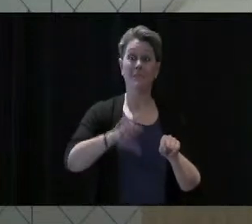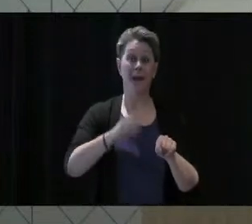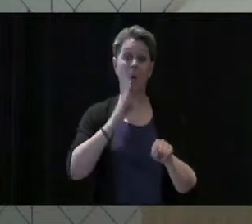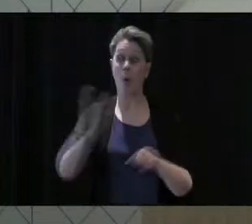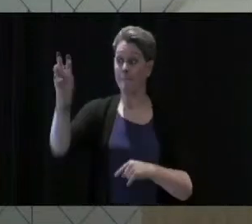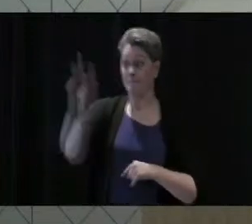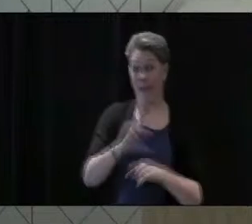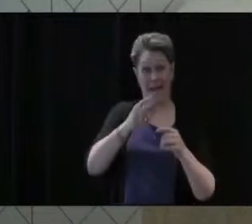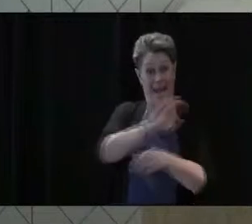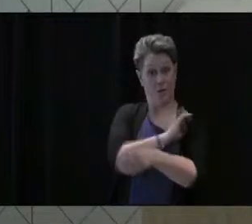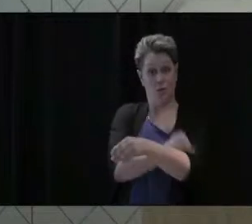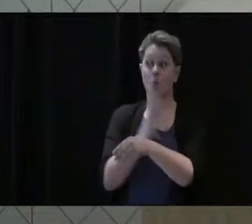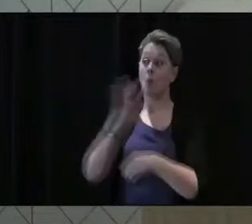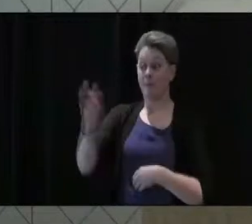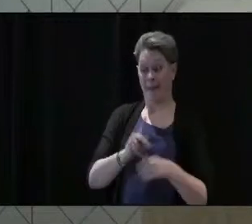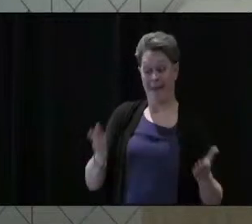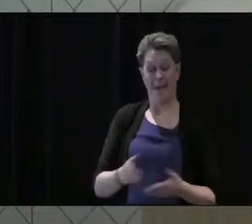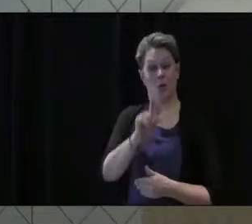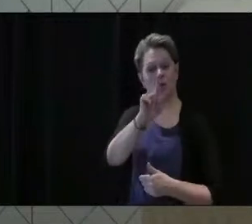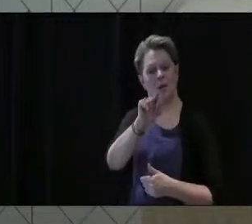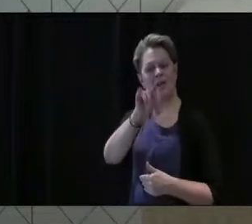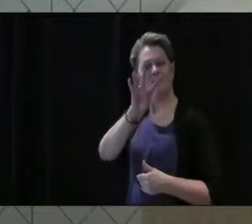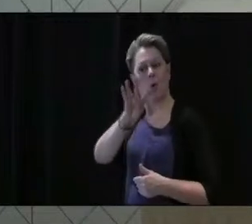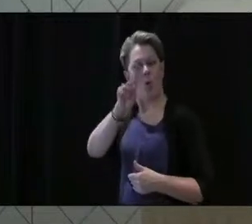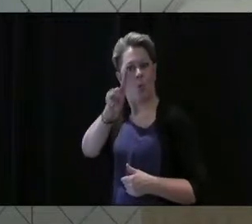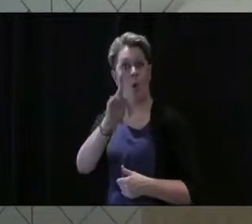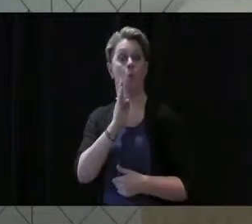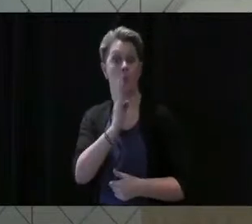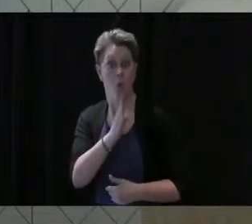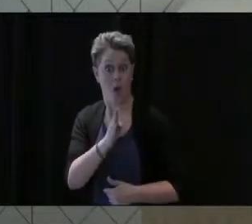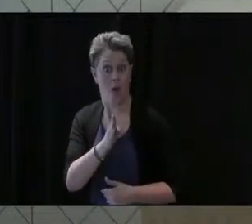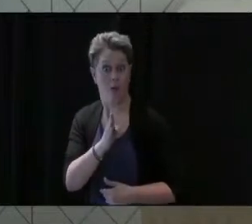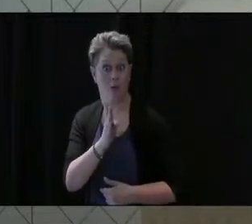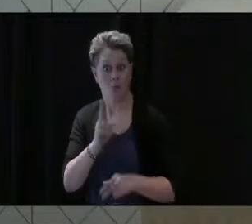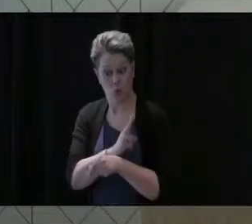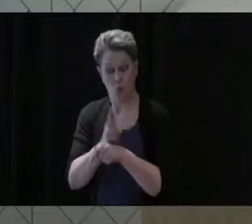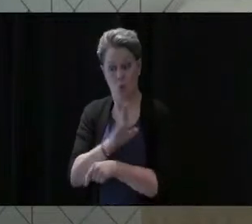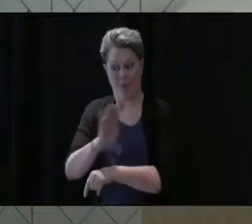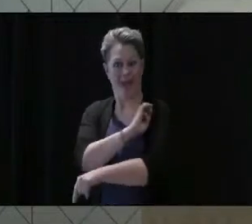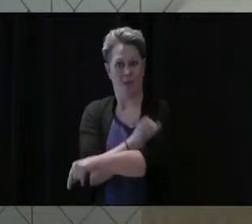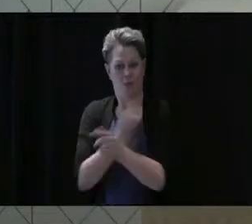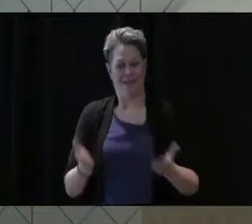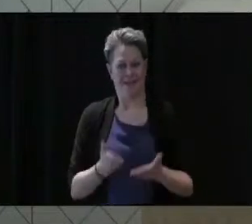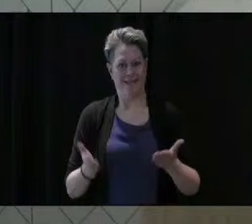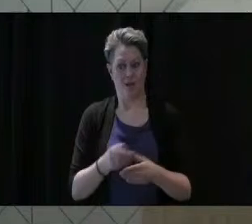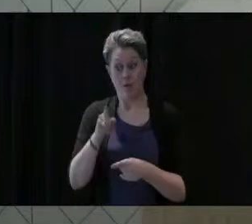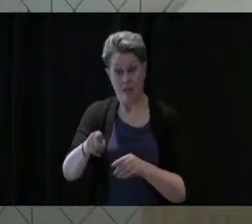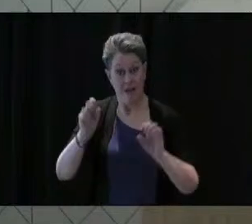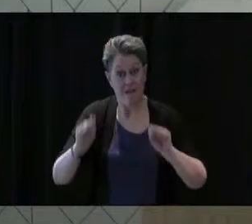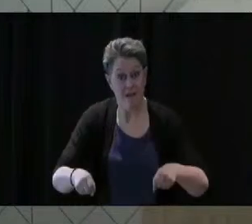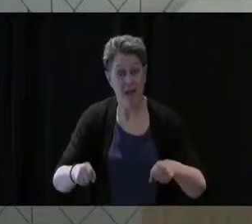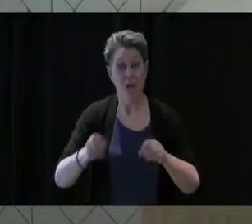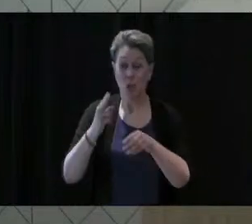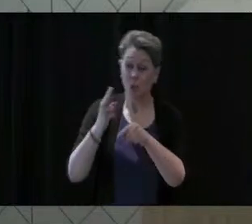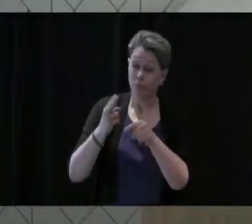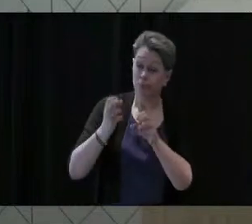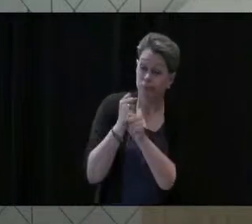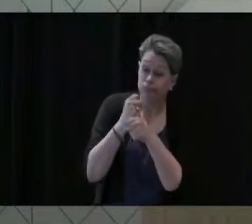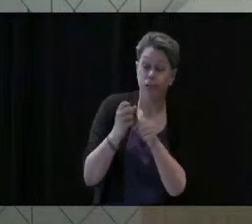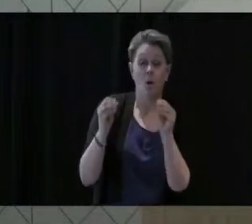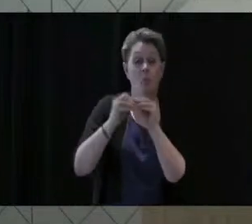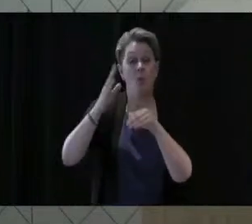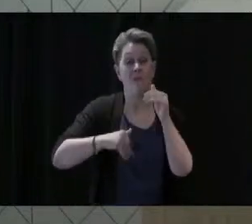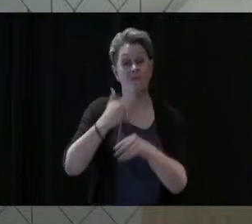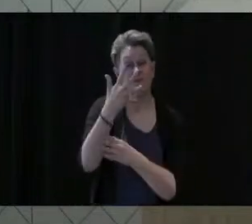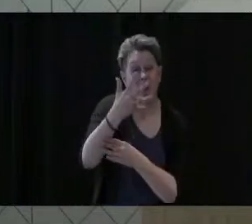2041. It can potentially produce more than five times green, clean energy more than